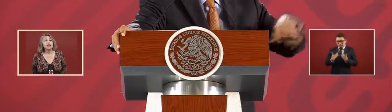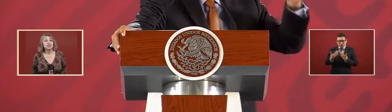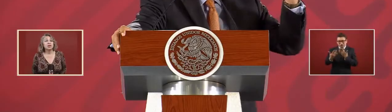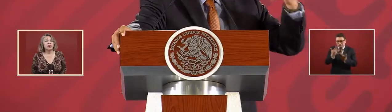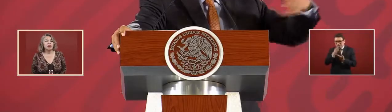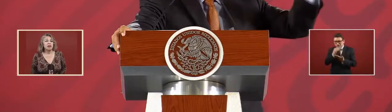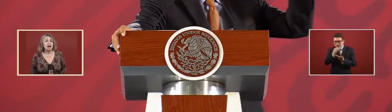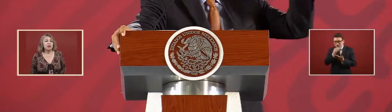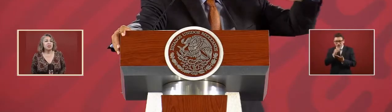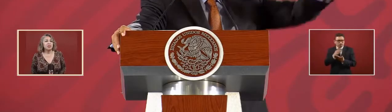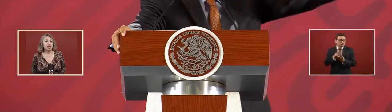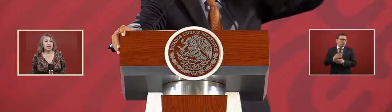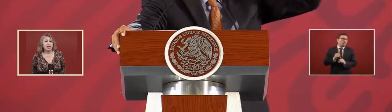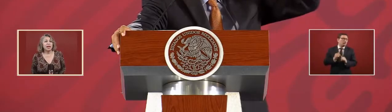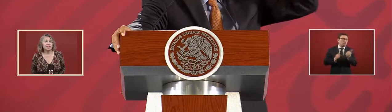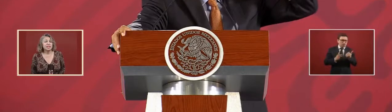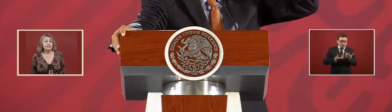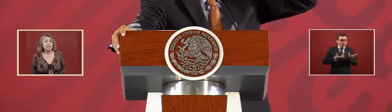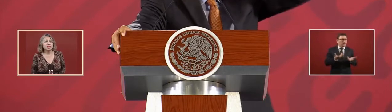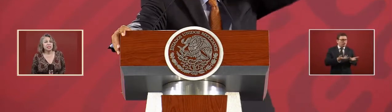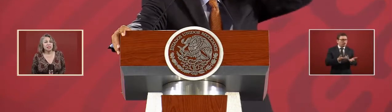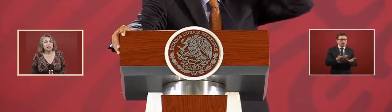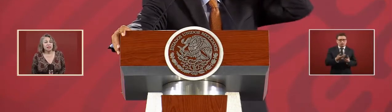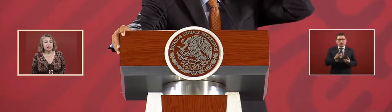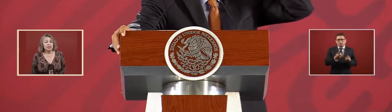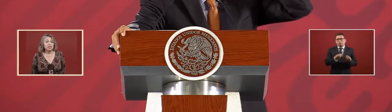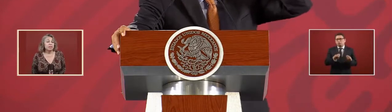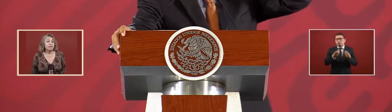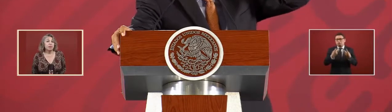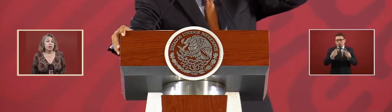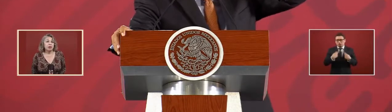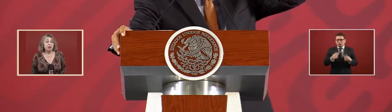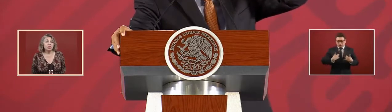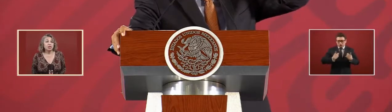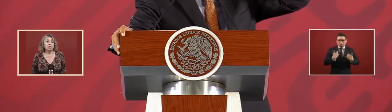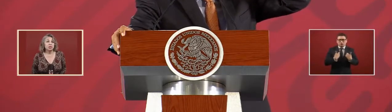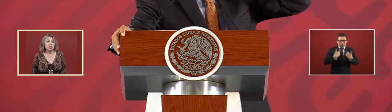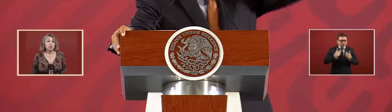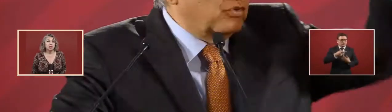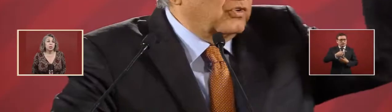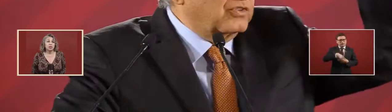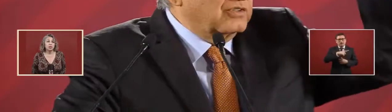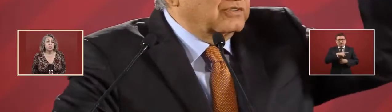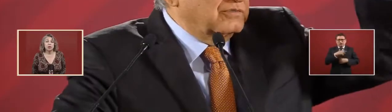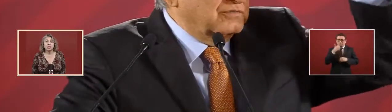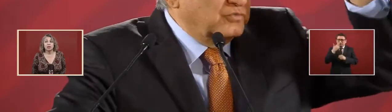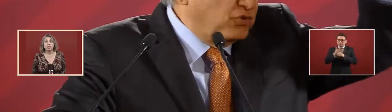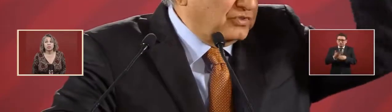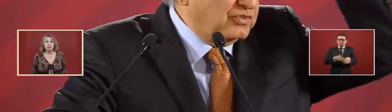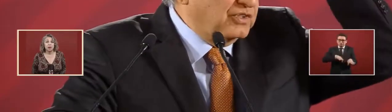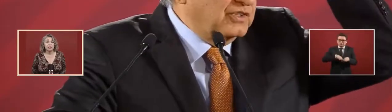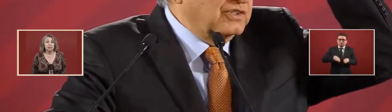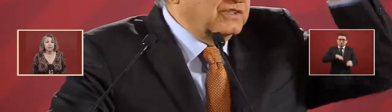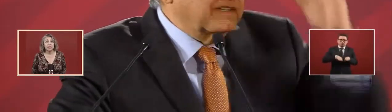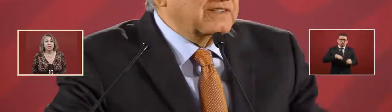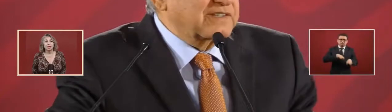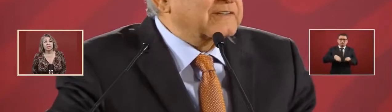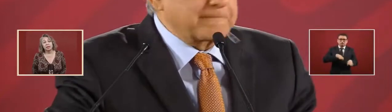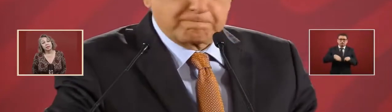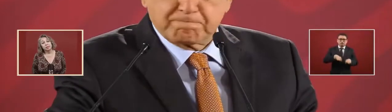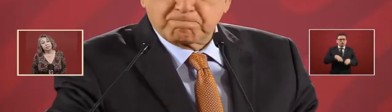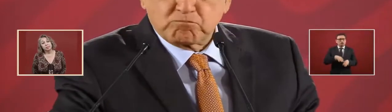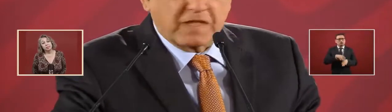And they took on other activities. Some of them went to work responsibly.